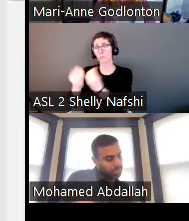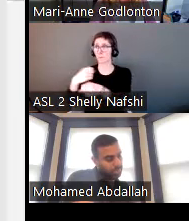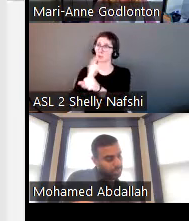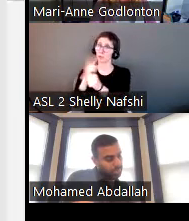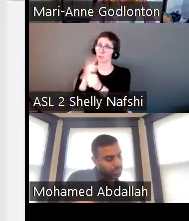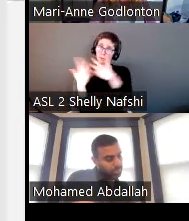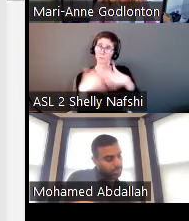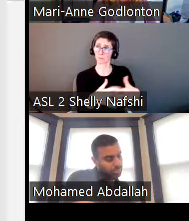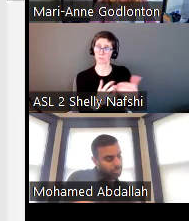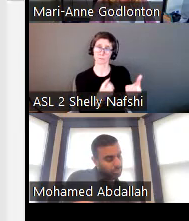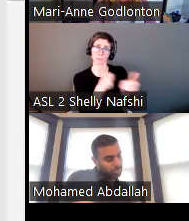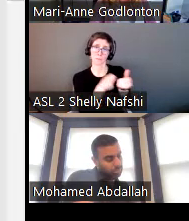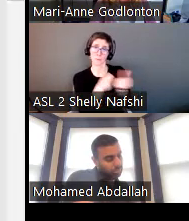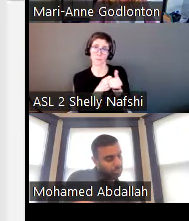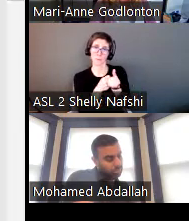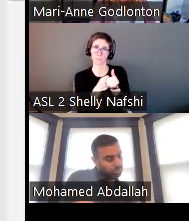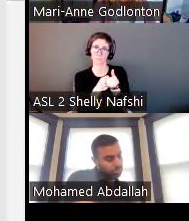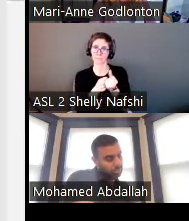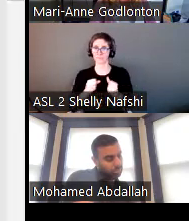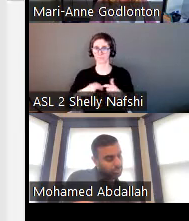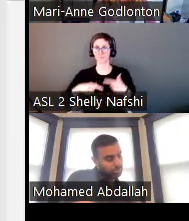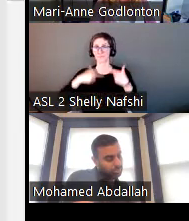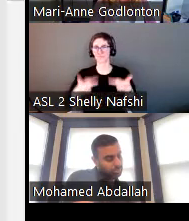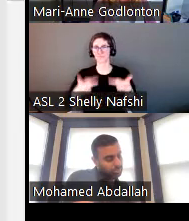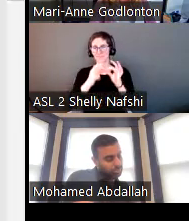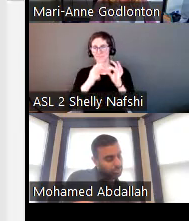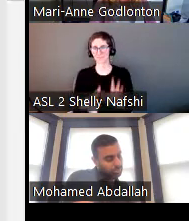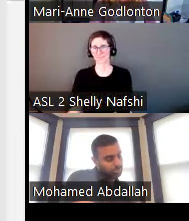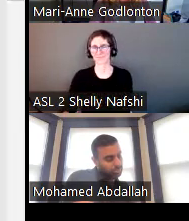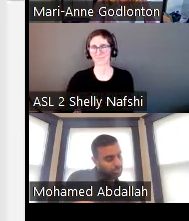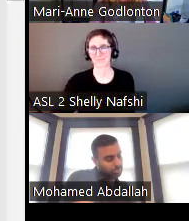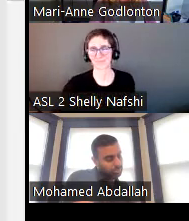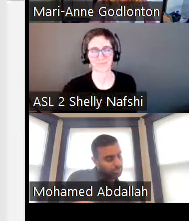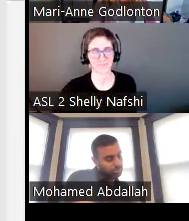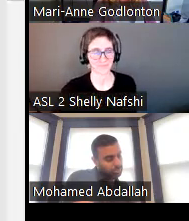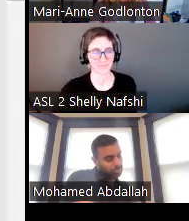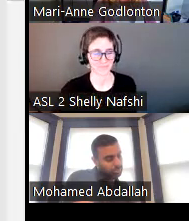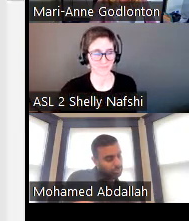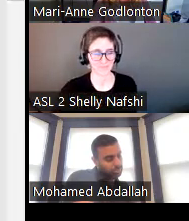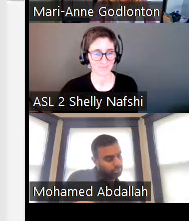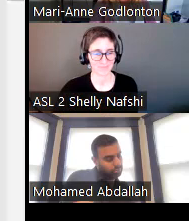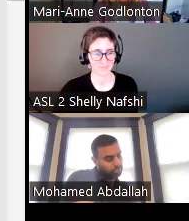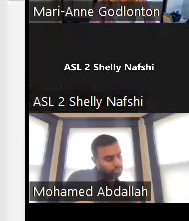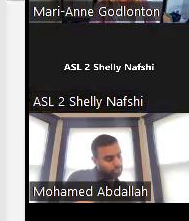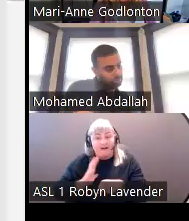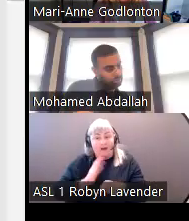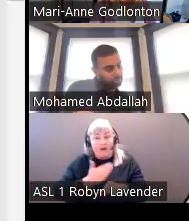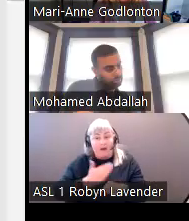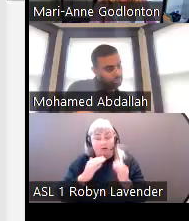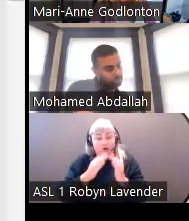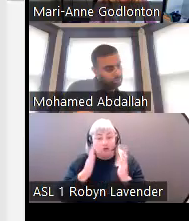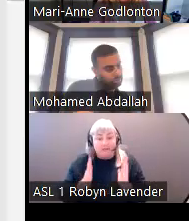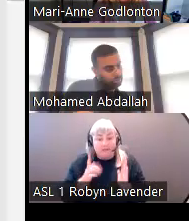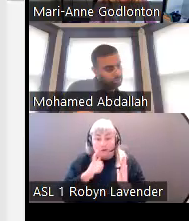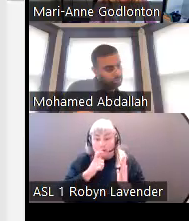our safe suites. Who can access our suites? So anyone across Manitoba can access our suites. I